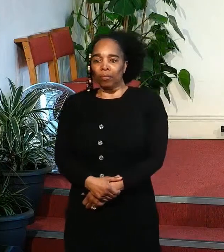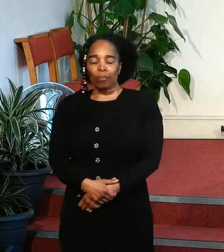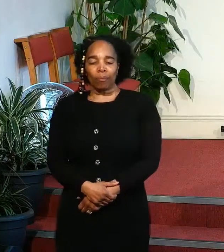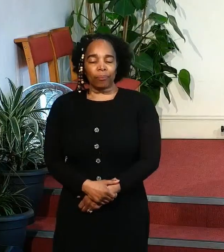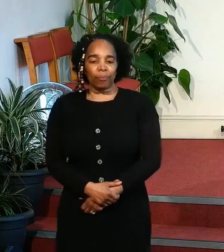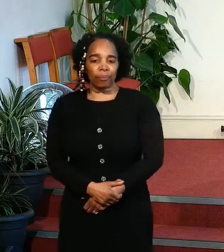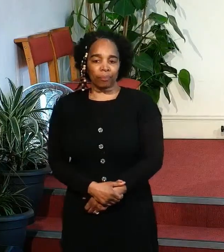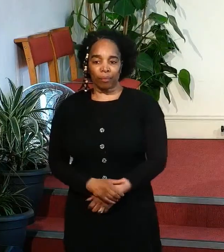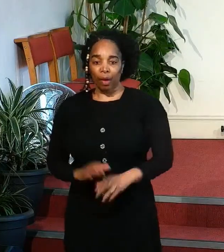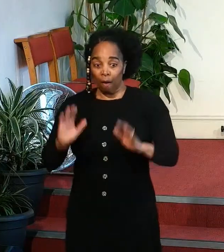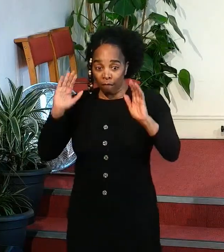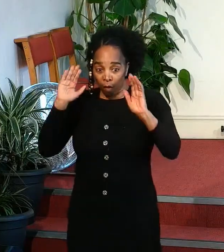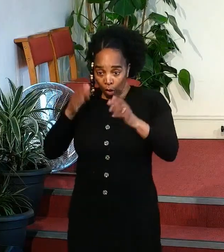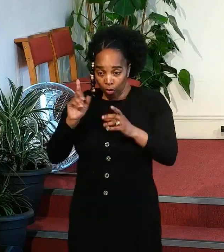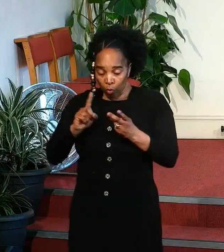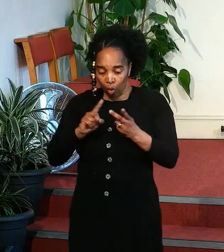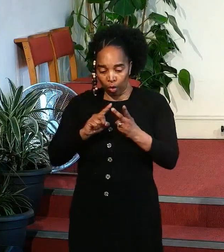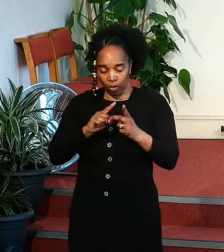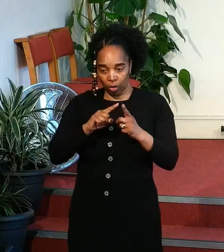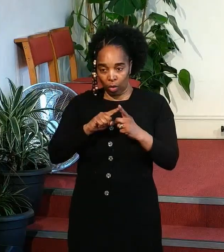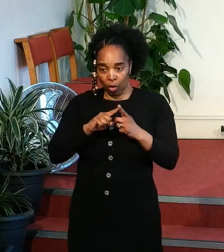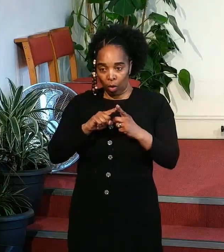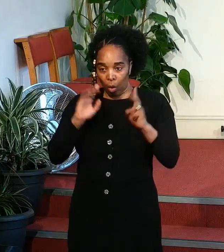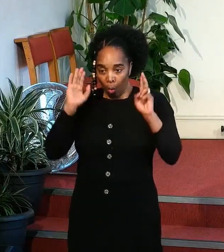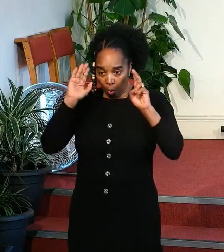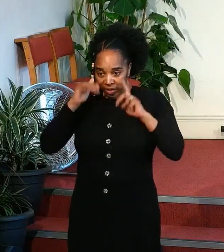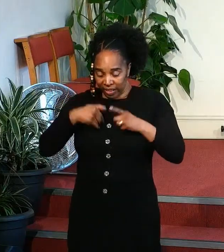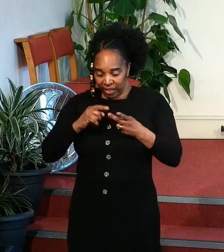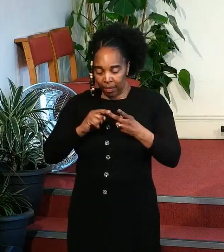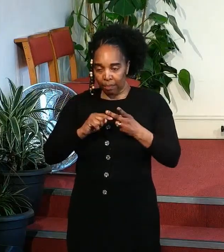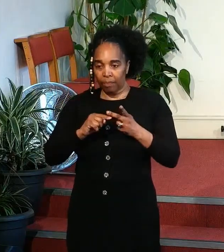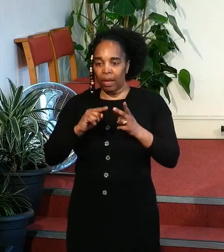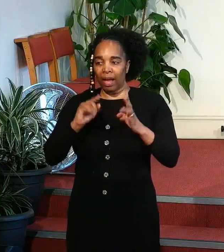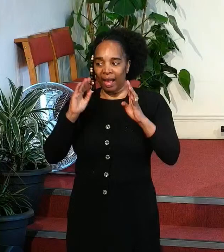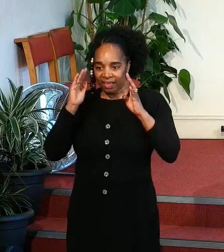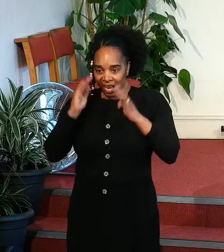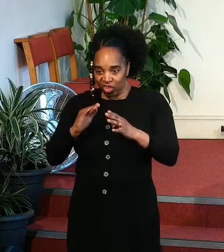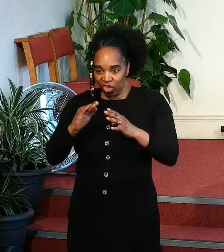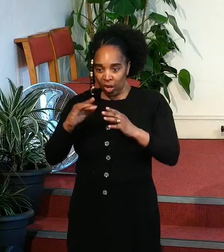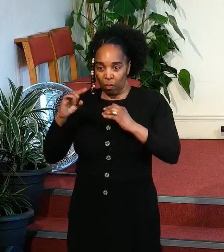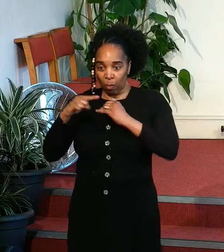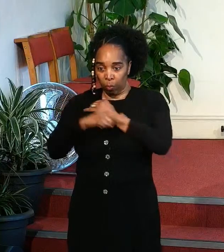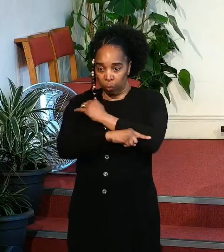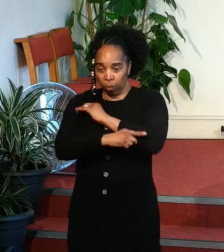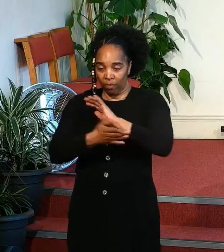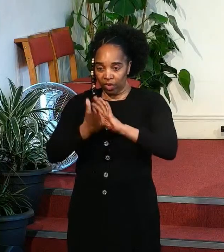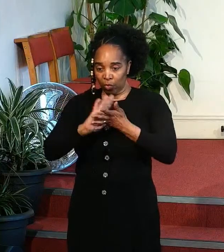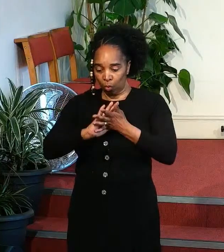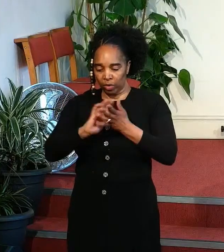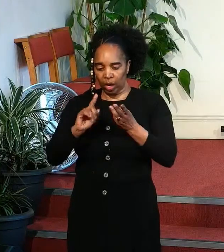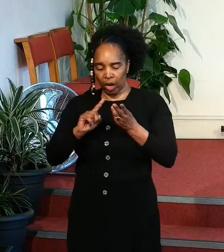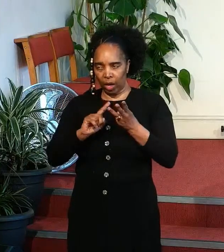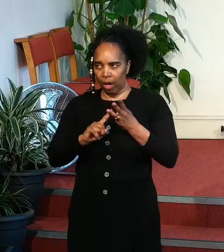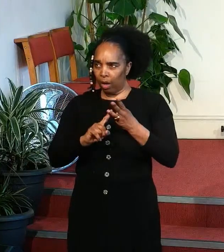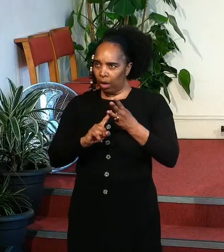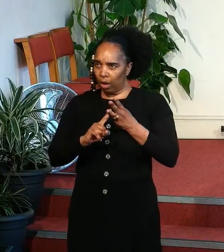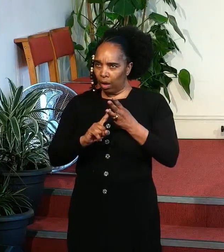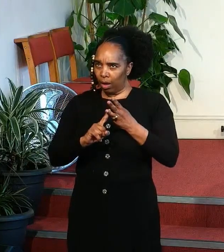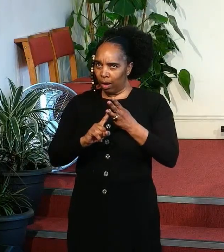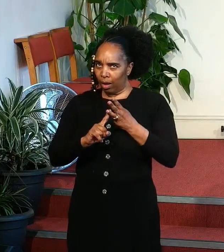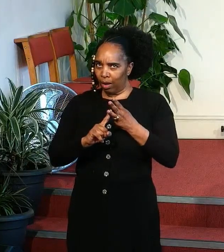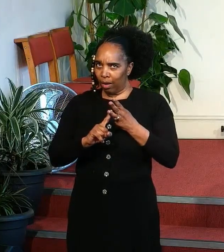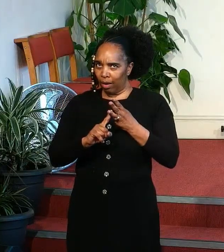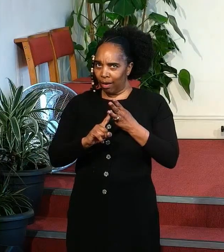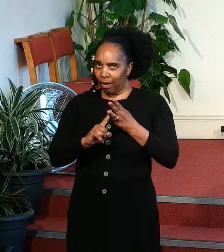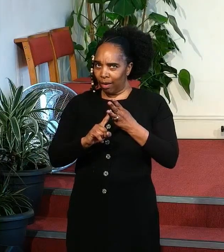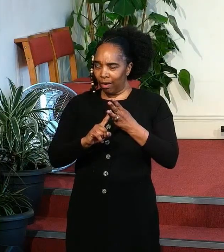look at autism and ADHD and Down syndrome. So we are in for a